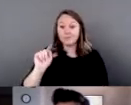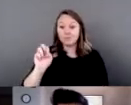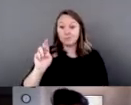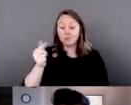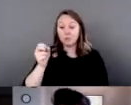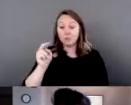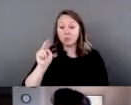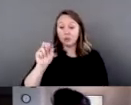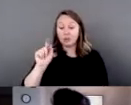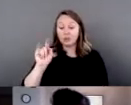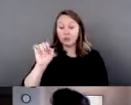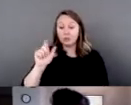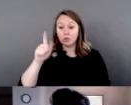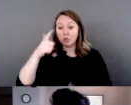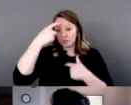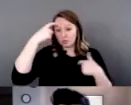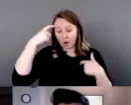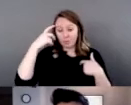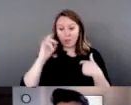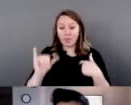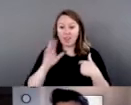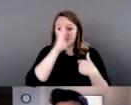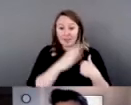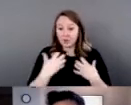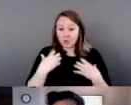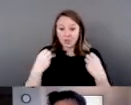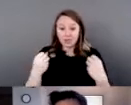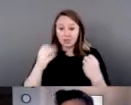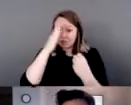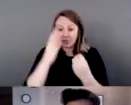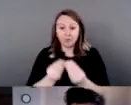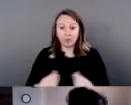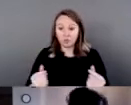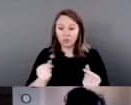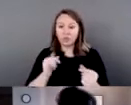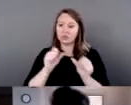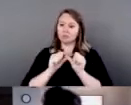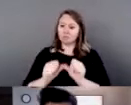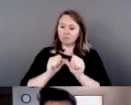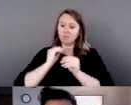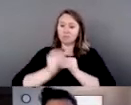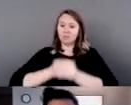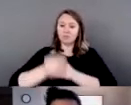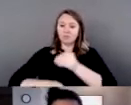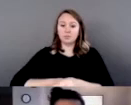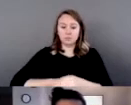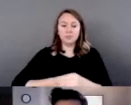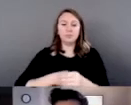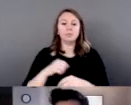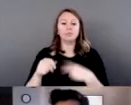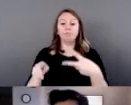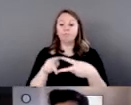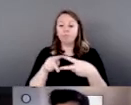getting passed down. So when it comes to intergenerational, there's actually two aspects. The